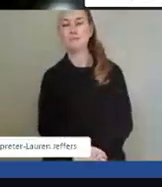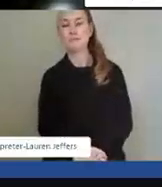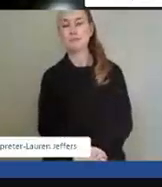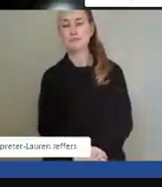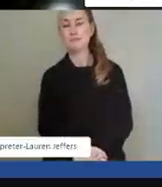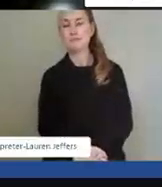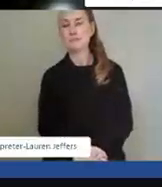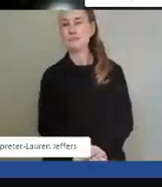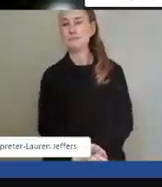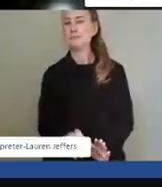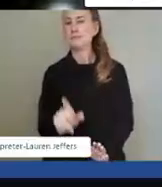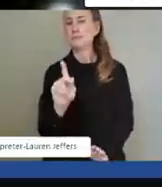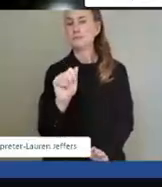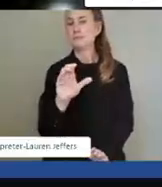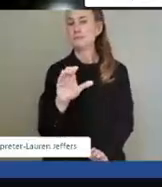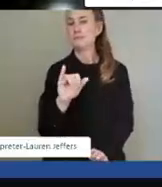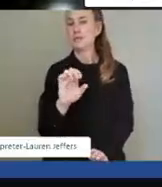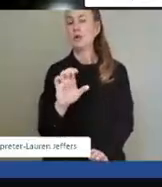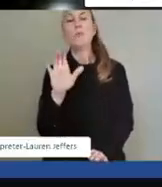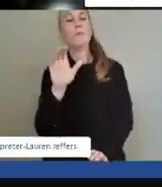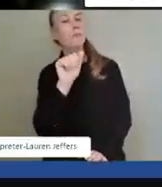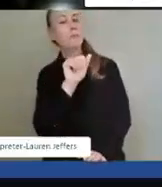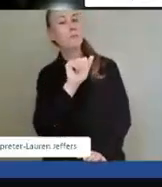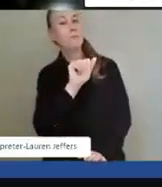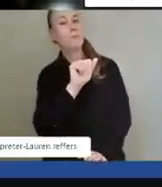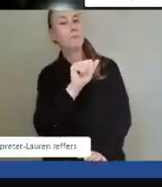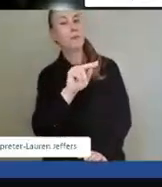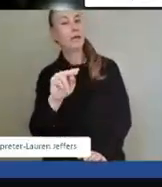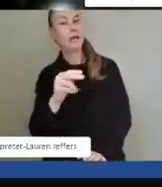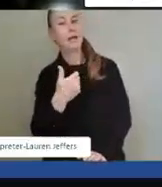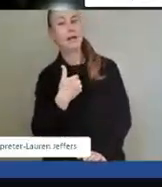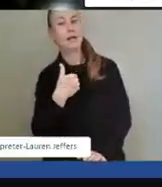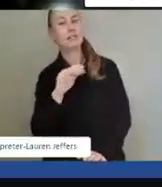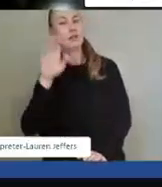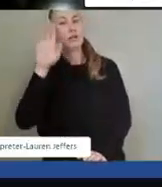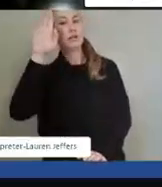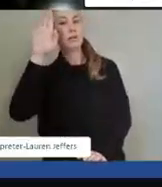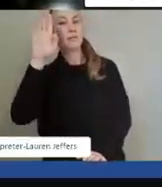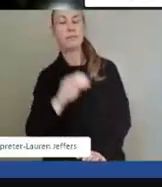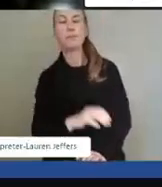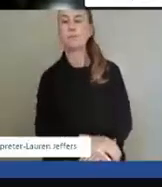Okay. This is And Casey. I see Ann's got her hand raised, Ann Barnhart. I'm sorry, go ahead.